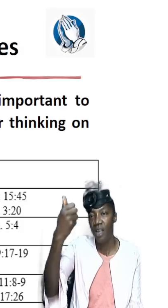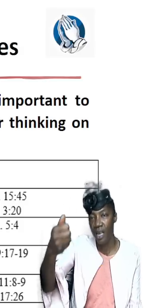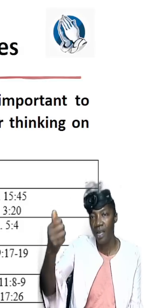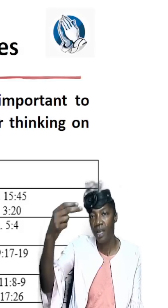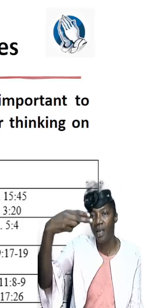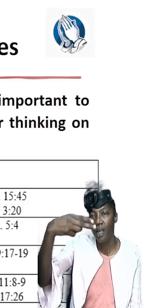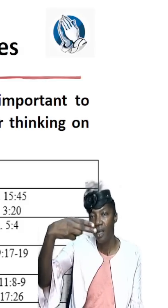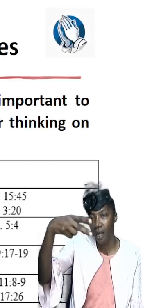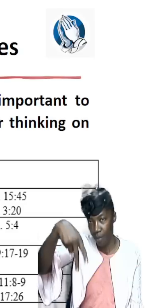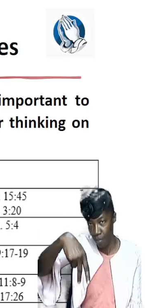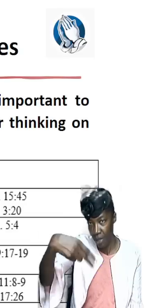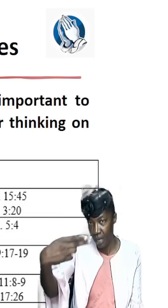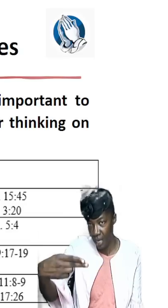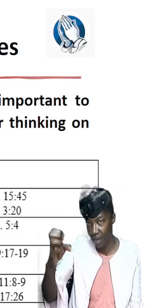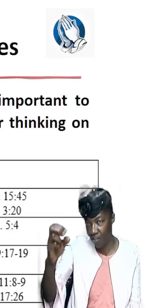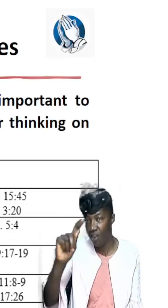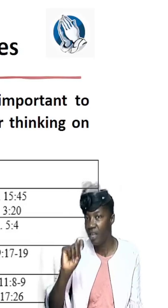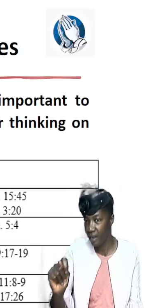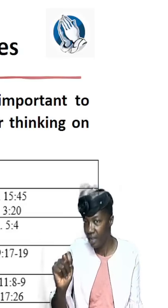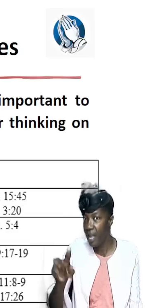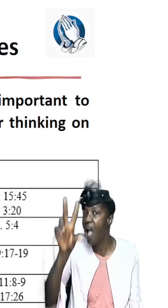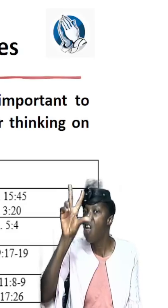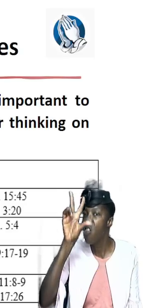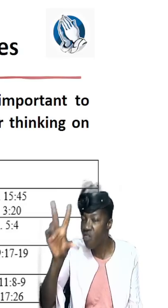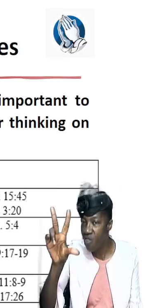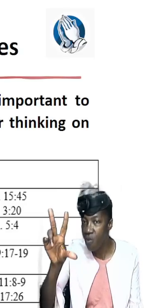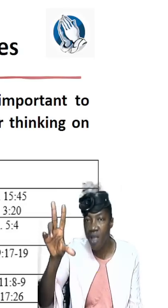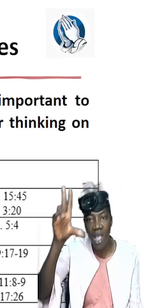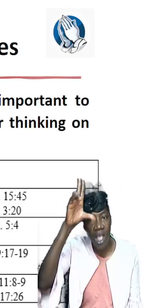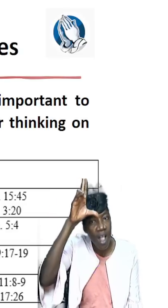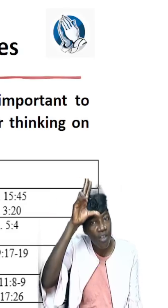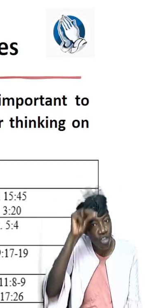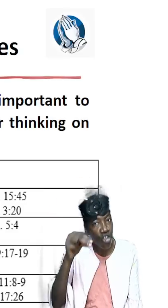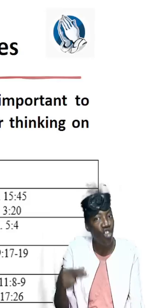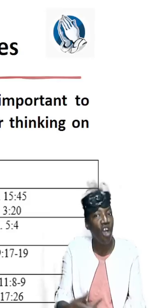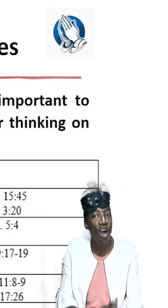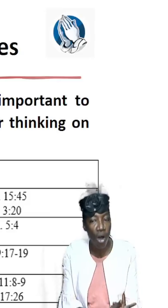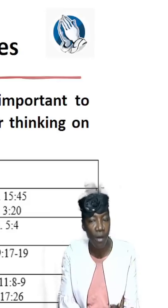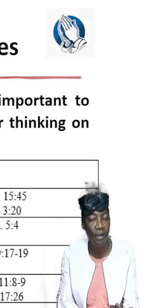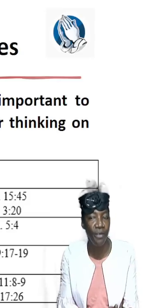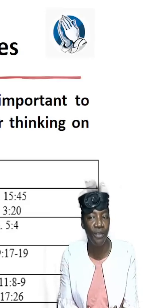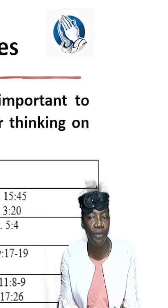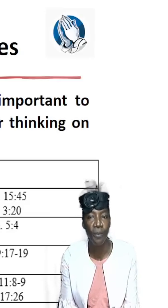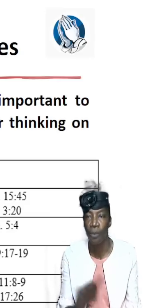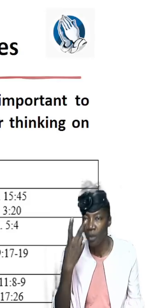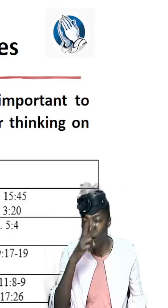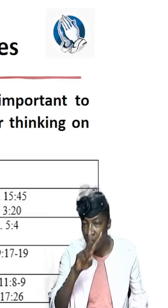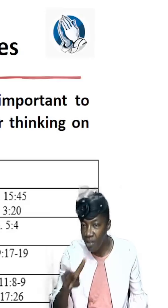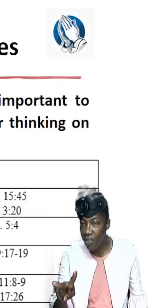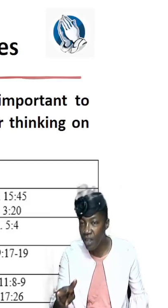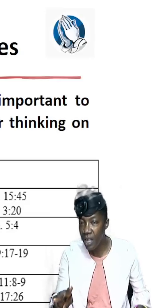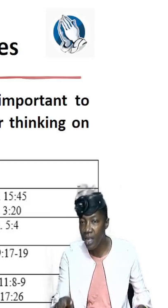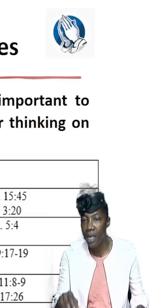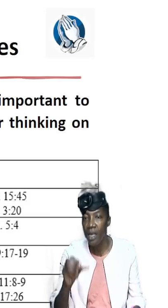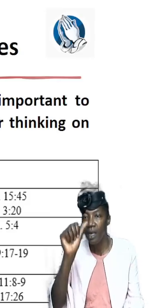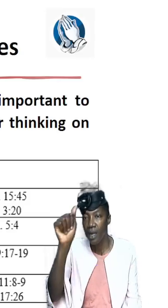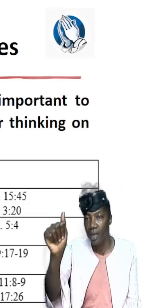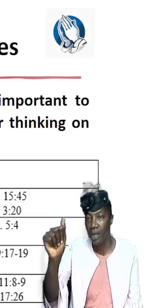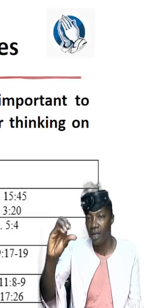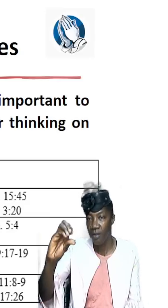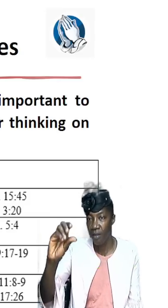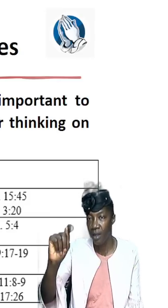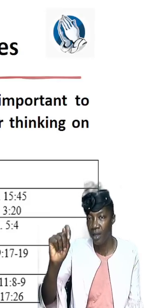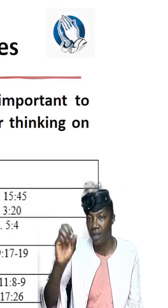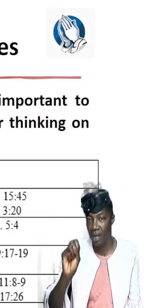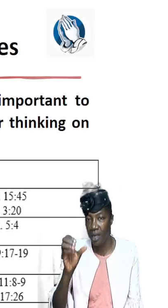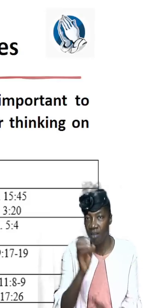to Adam. I'm telling us Bible. And, of course, we see in Acts 17 that we are